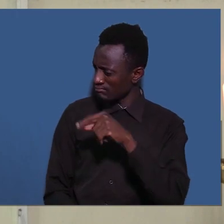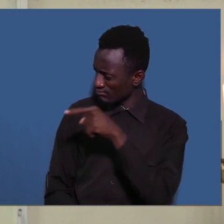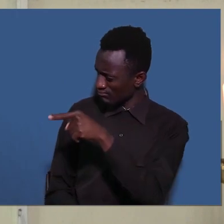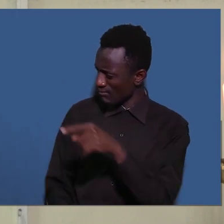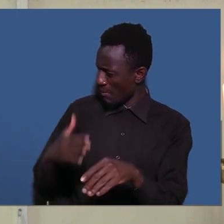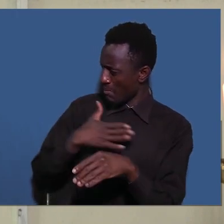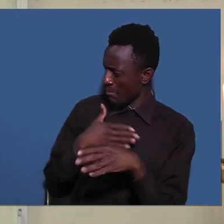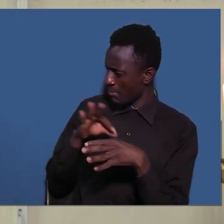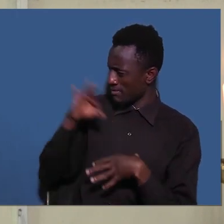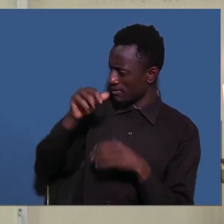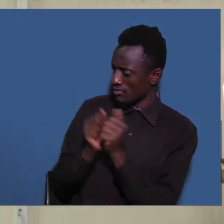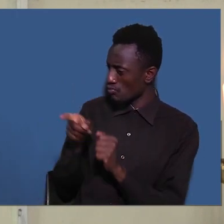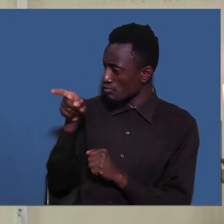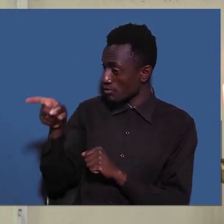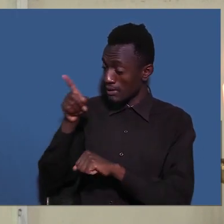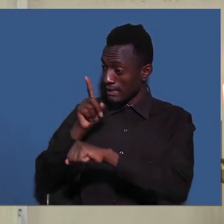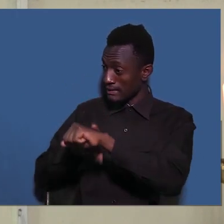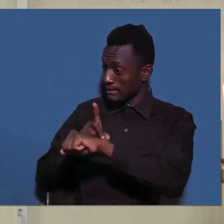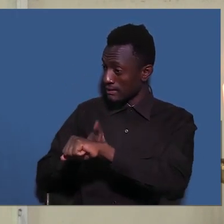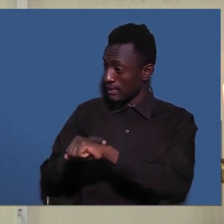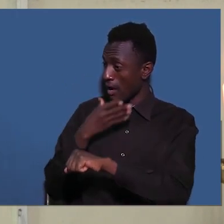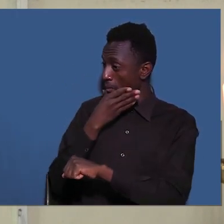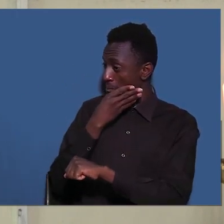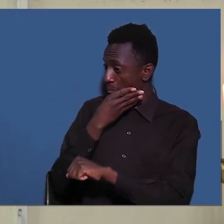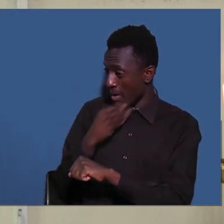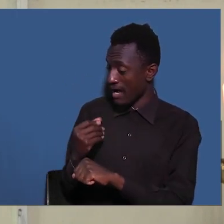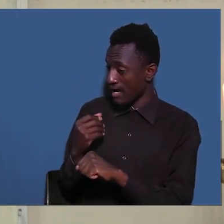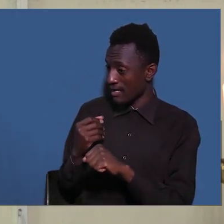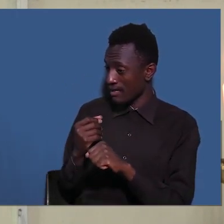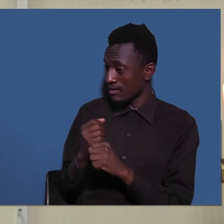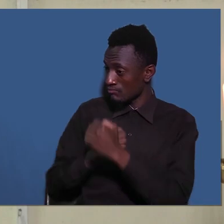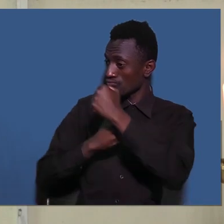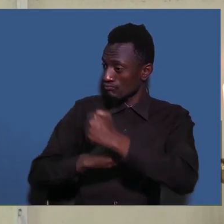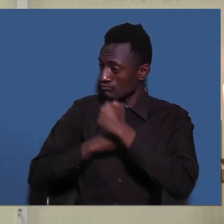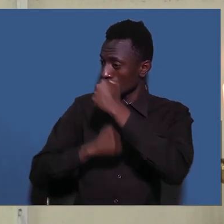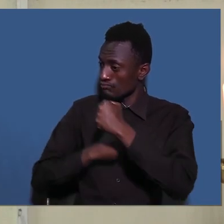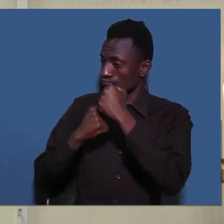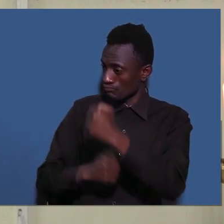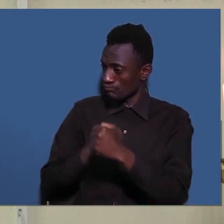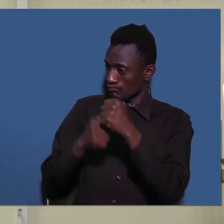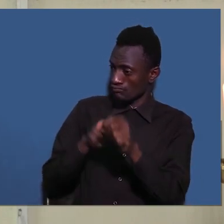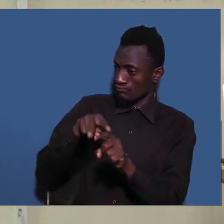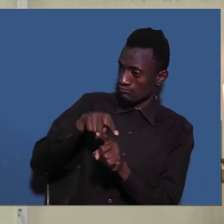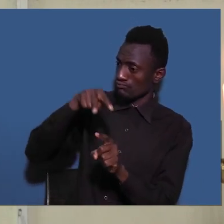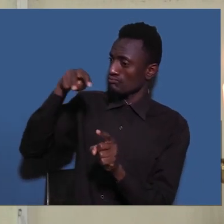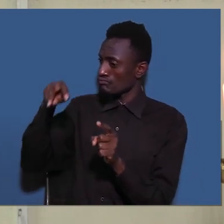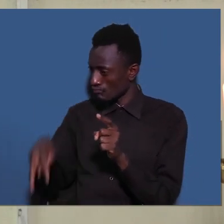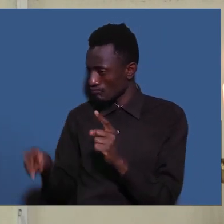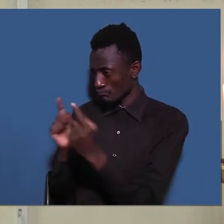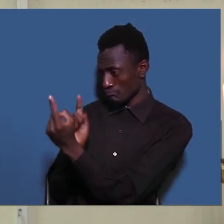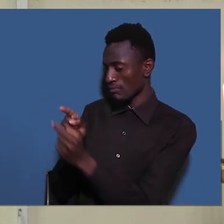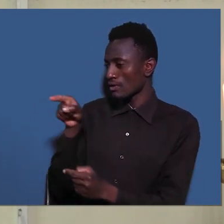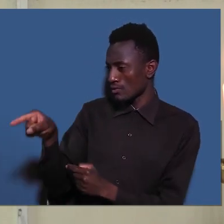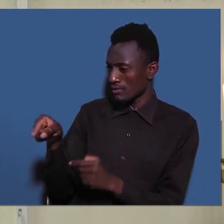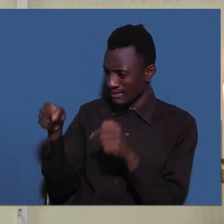you when the man got down from his chariot to meet you? Is this the time